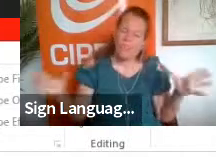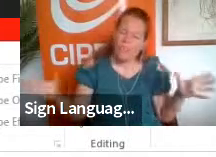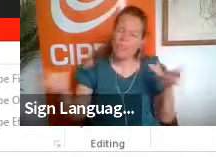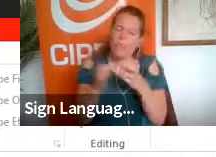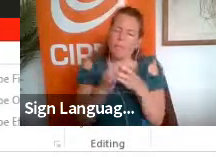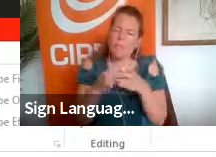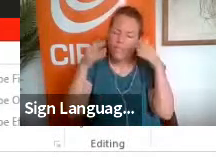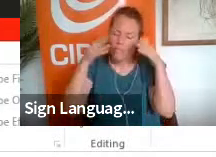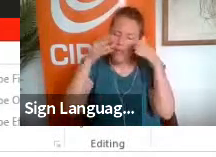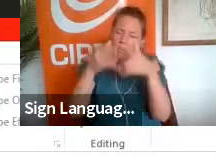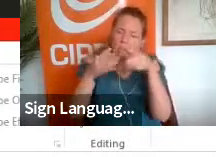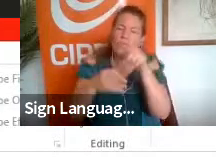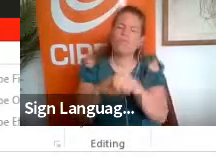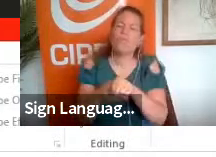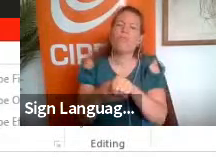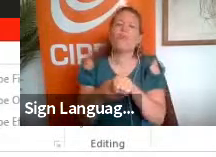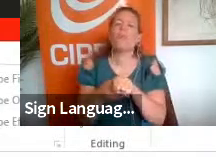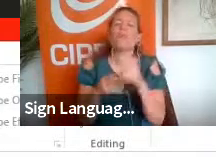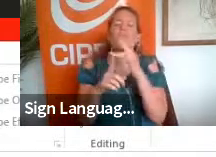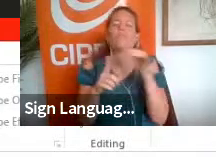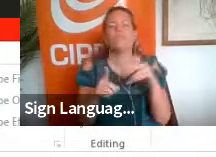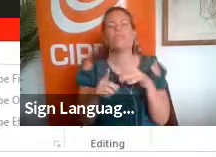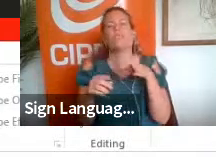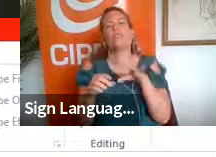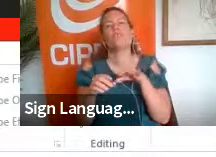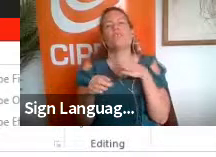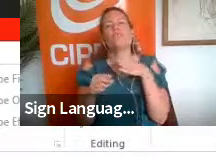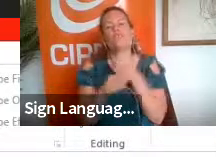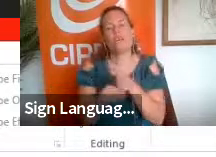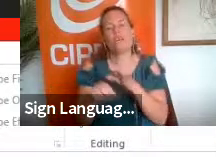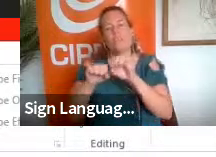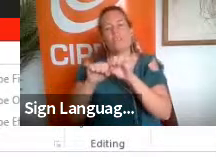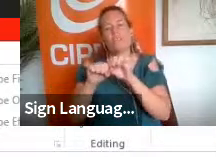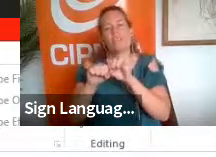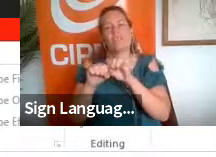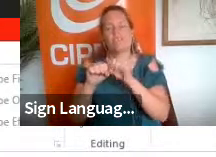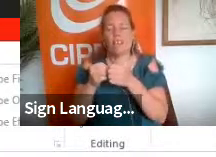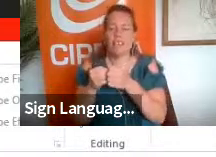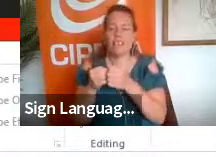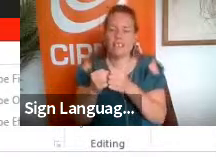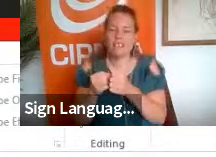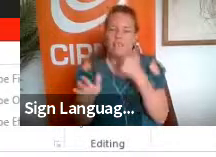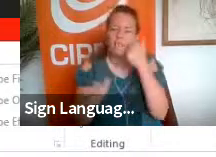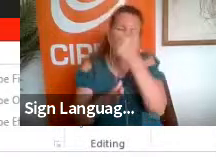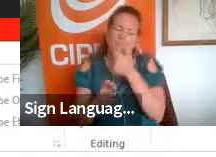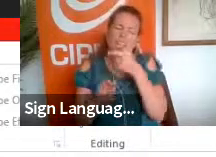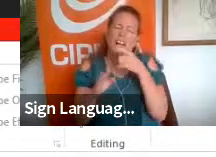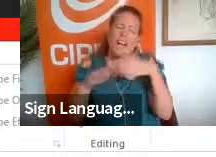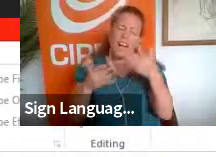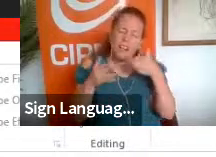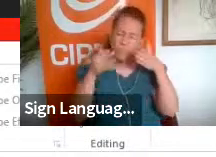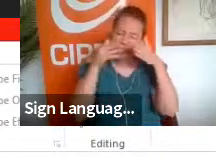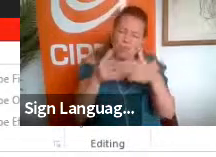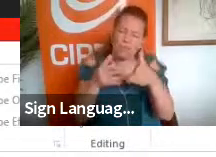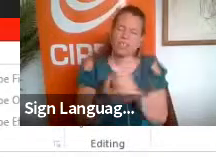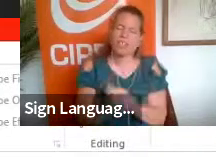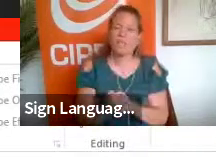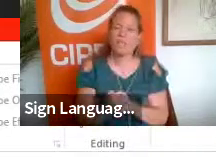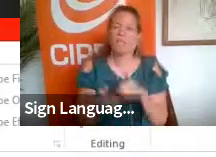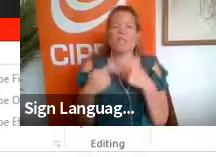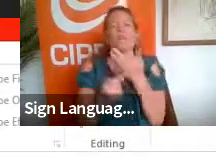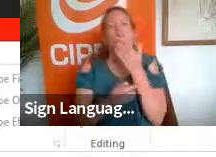in Africa, and particularly to addressing them. So the initiative, what we like to say, is the first of its kind in